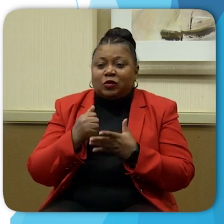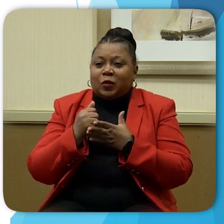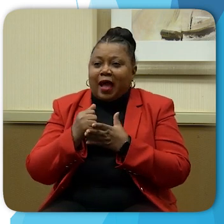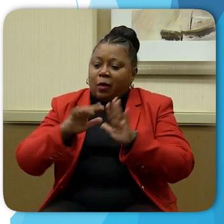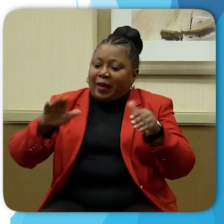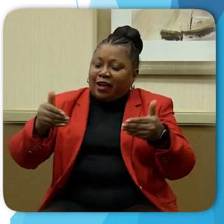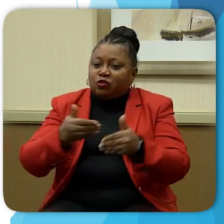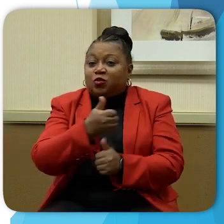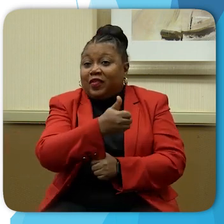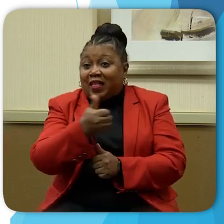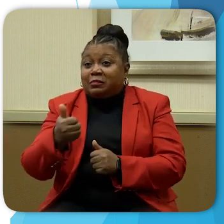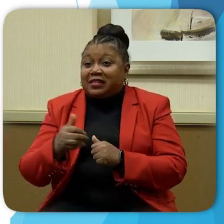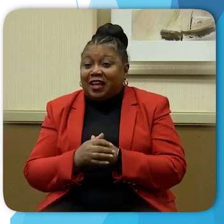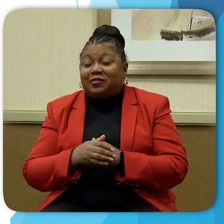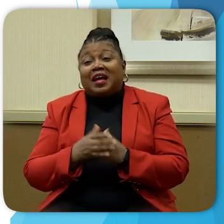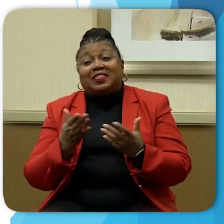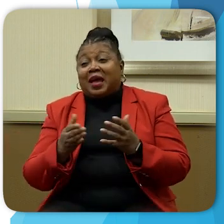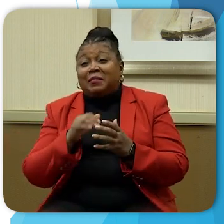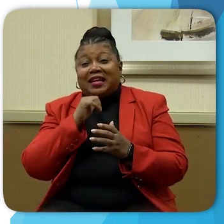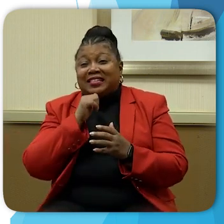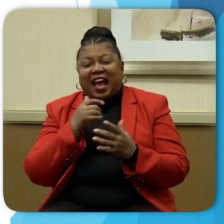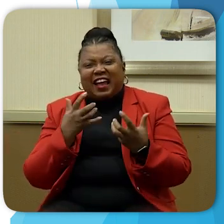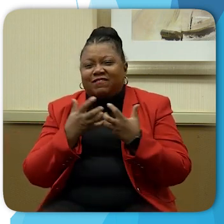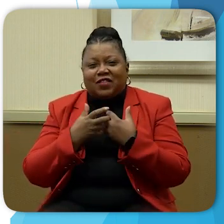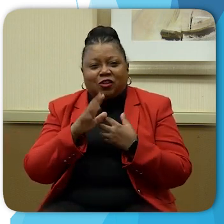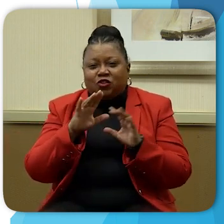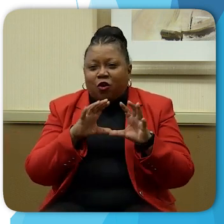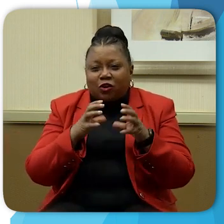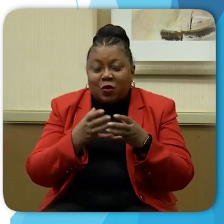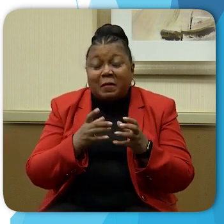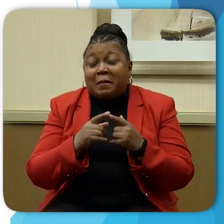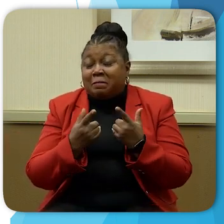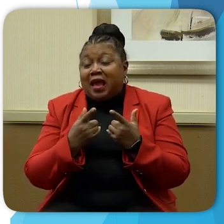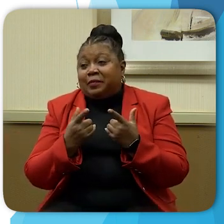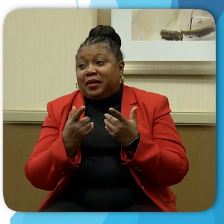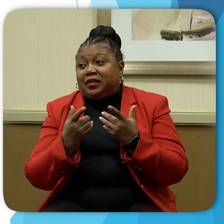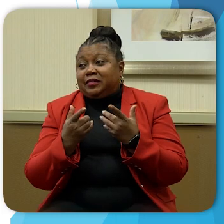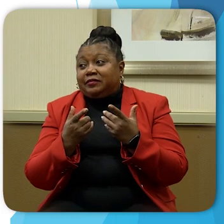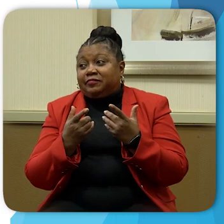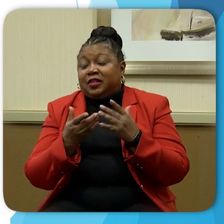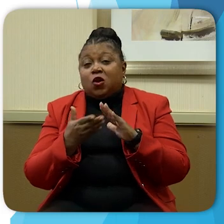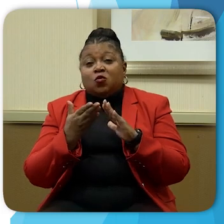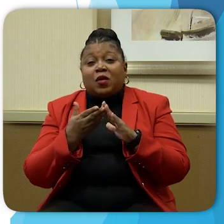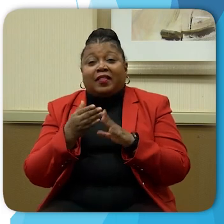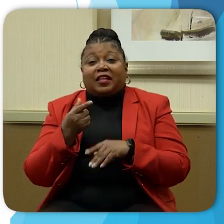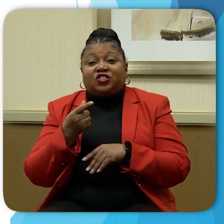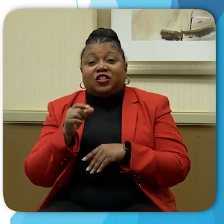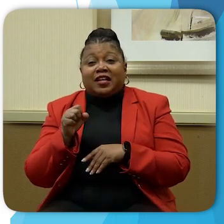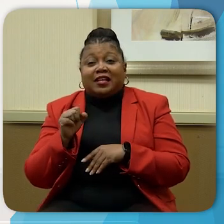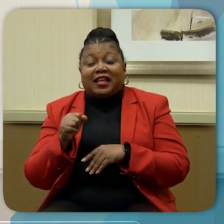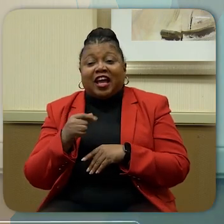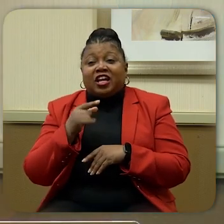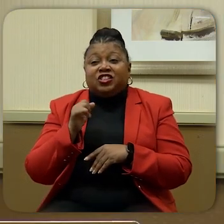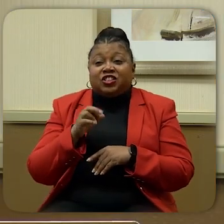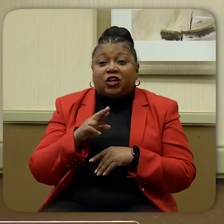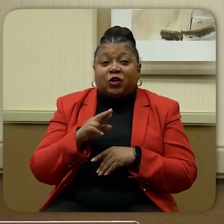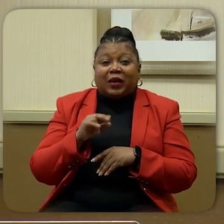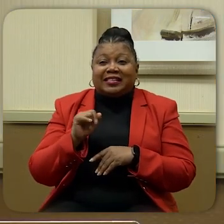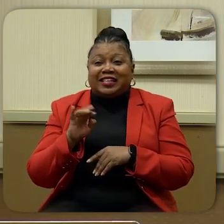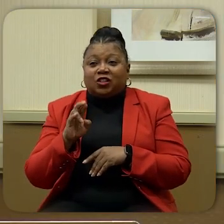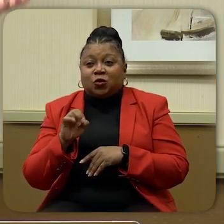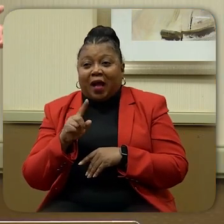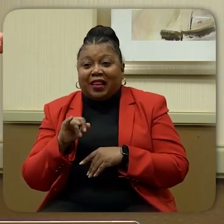help introduce themselves. That may not fit your setting, but maybe you run the GSA, so Gender and Sexuality Alliance